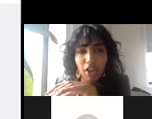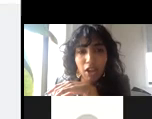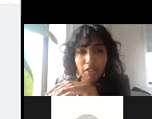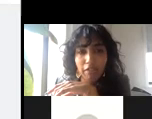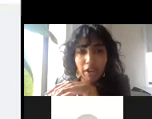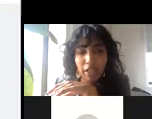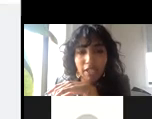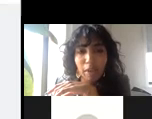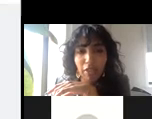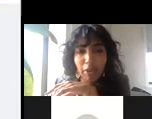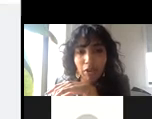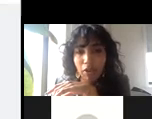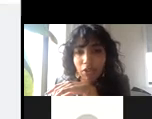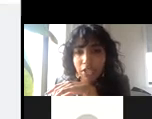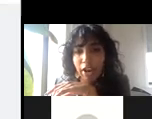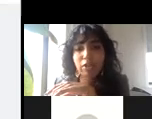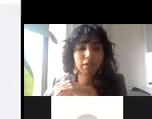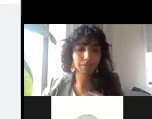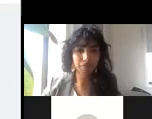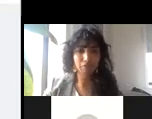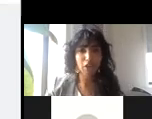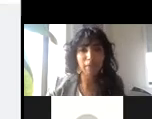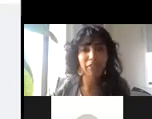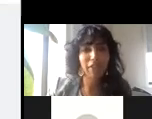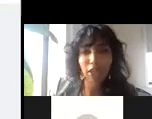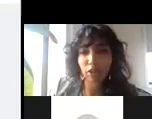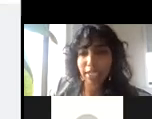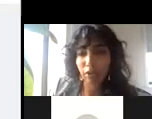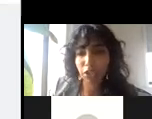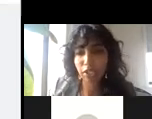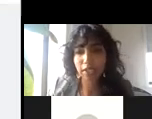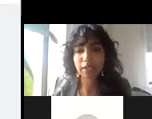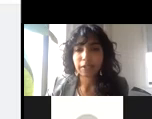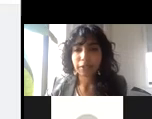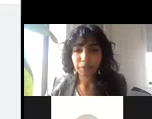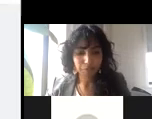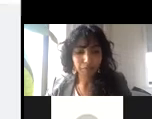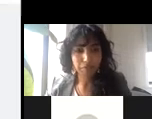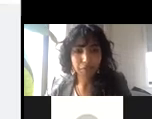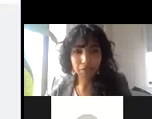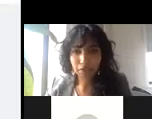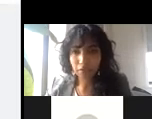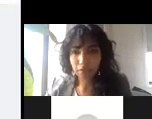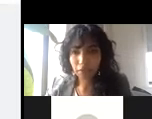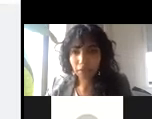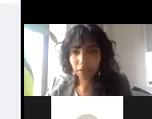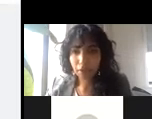card icon at the top in the middle, there's arrows. Sorry about that. Thank you for asking questions.